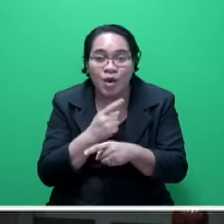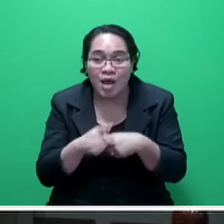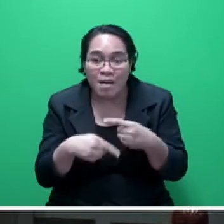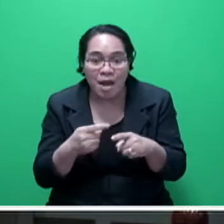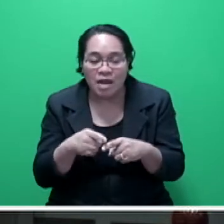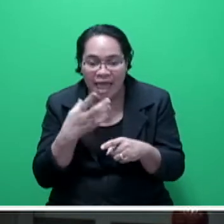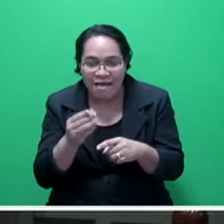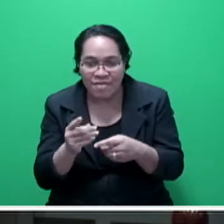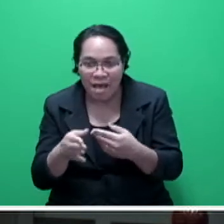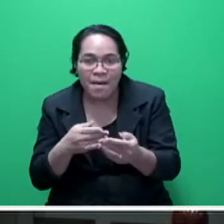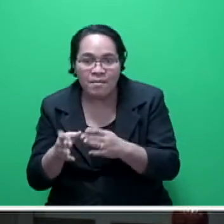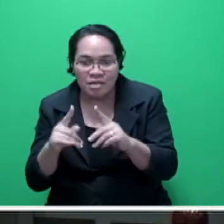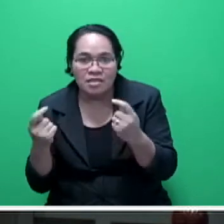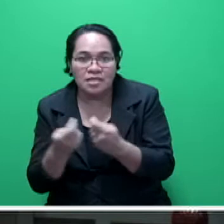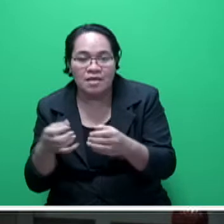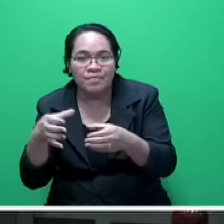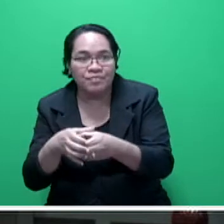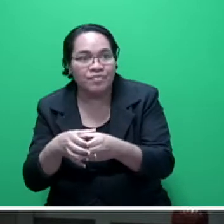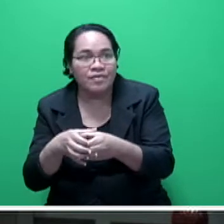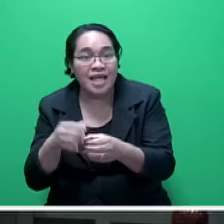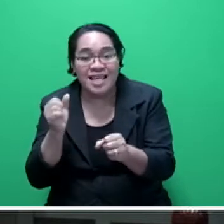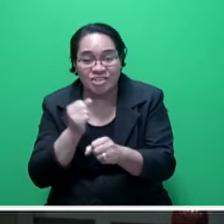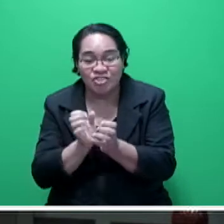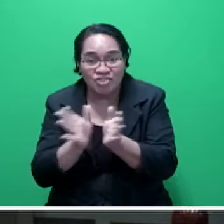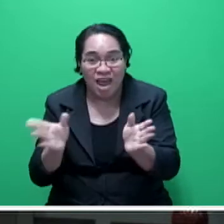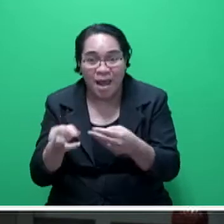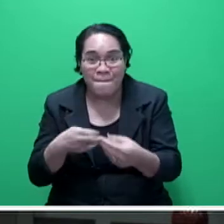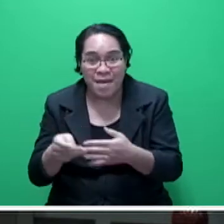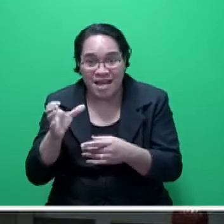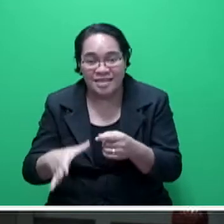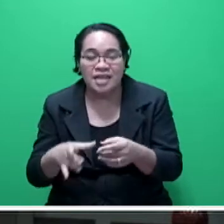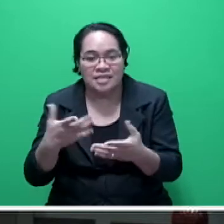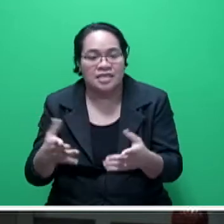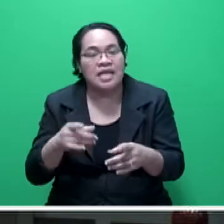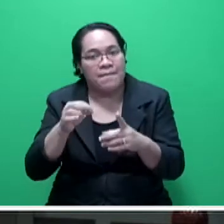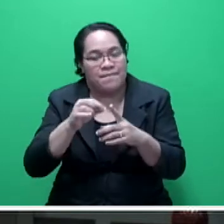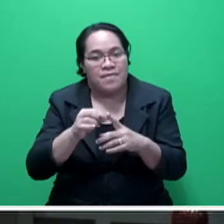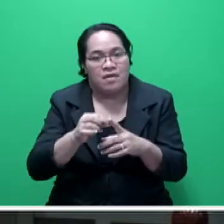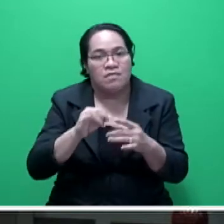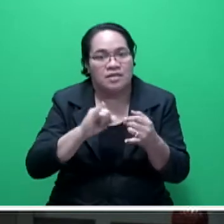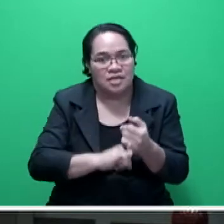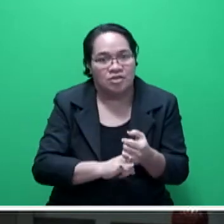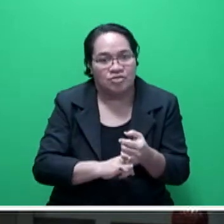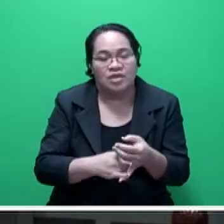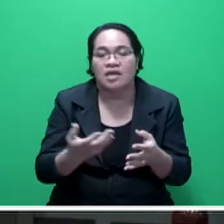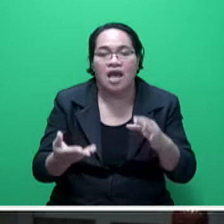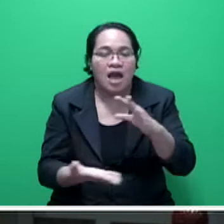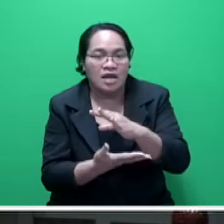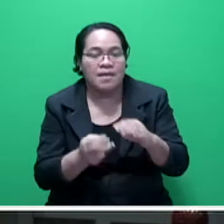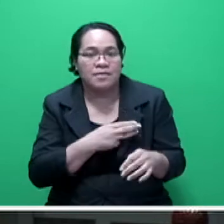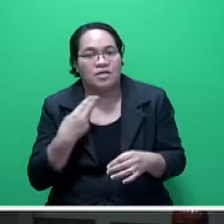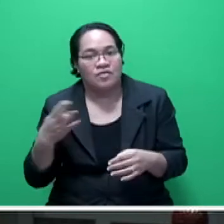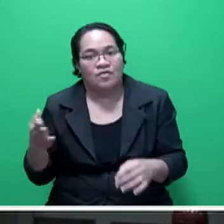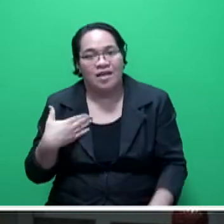Team, and the former General Manager is now the Acting Permanent Secretary of the Ministry of Health. And Dr. Ana Tambua from